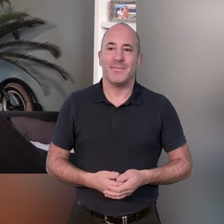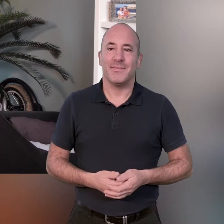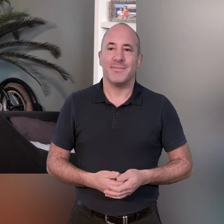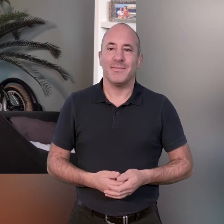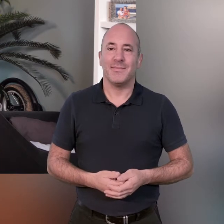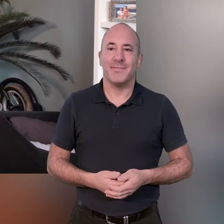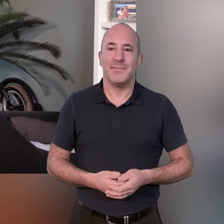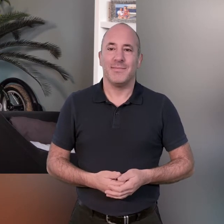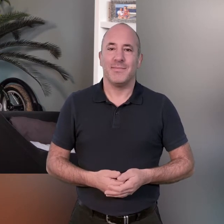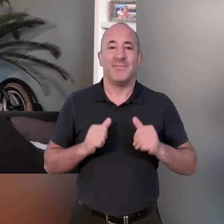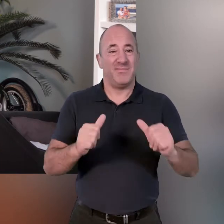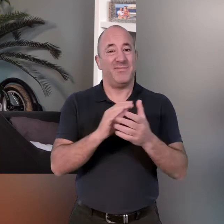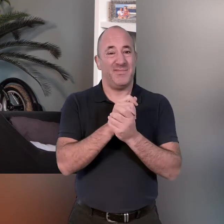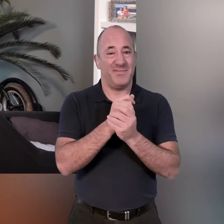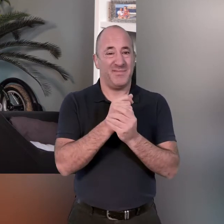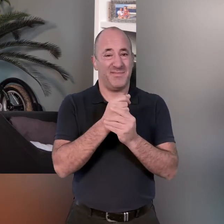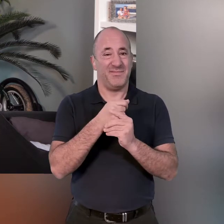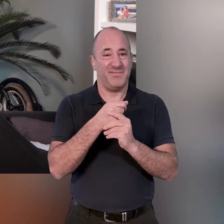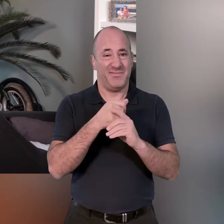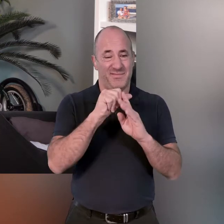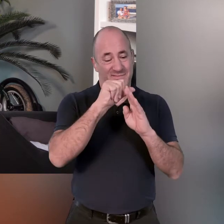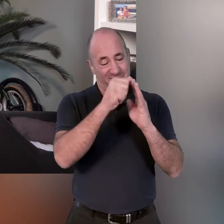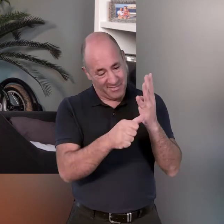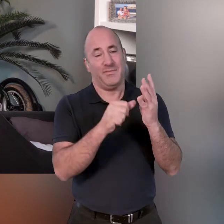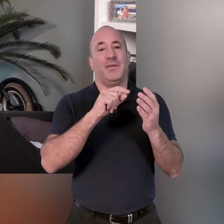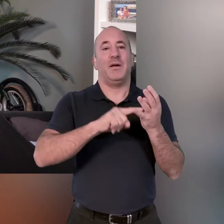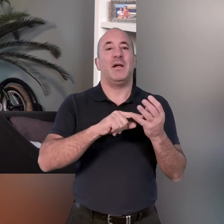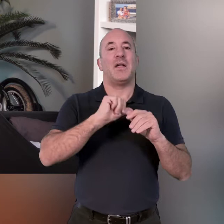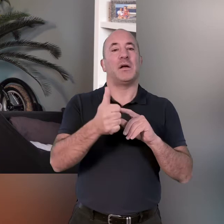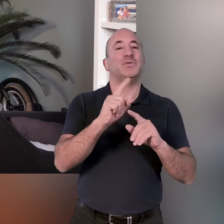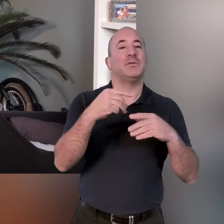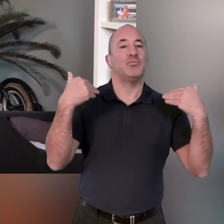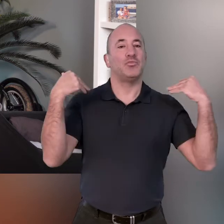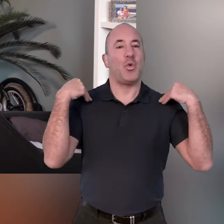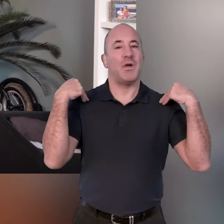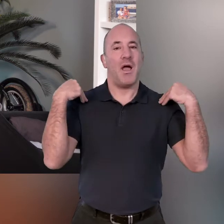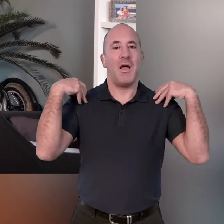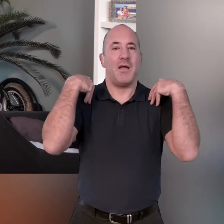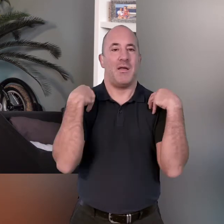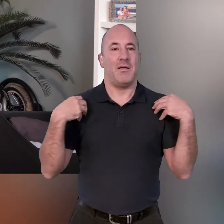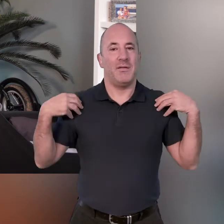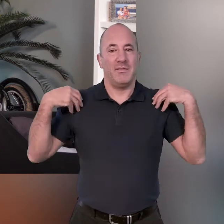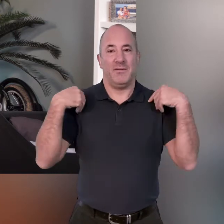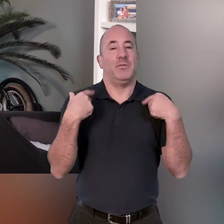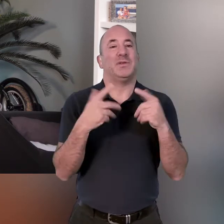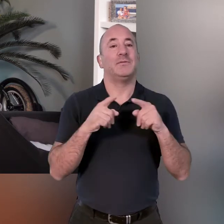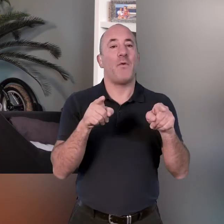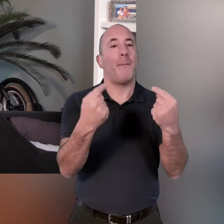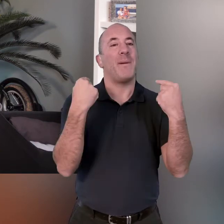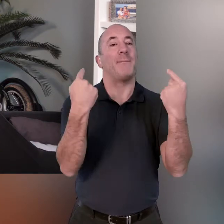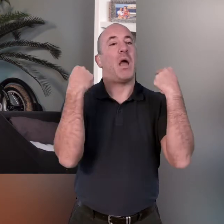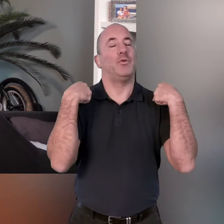Good work. Okay, so lastly for these warm-up exercises, we're just going to do some shoulder rotation. So just bringing it